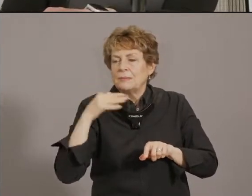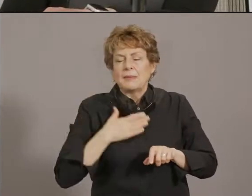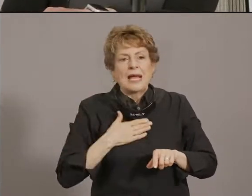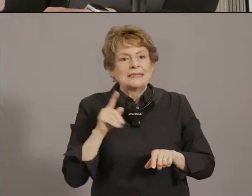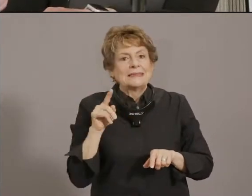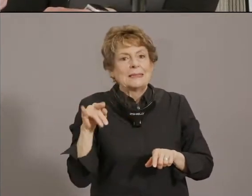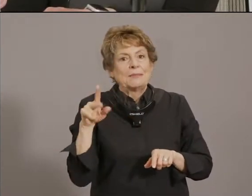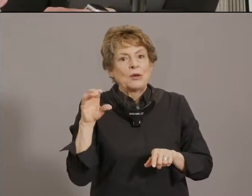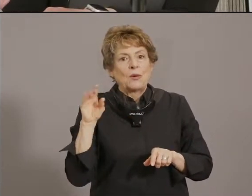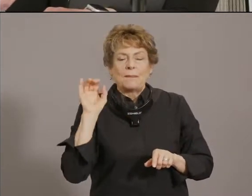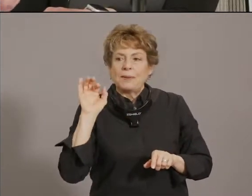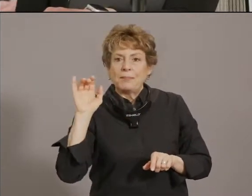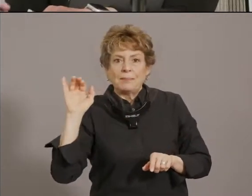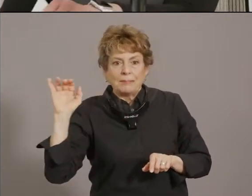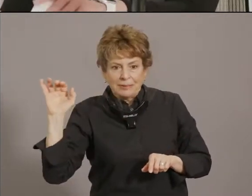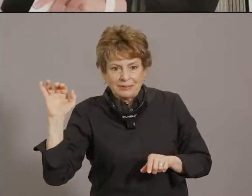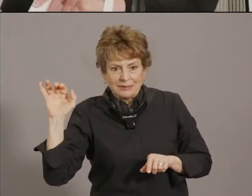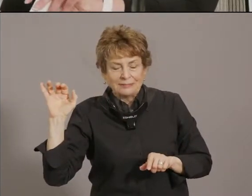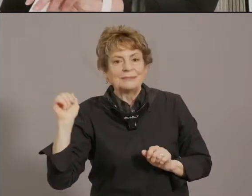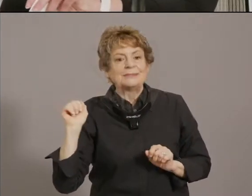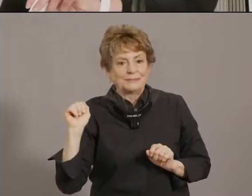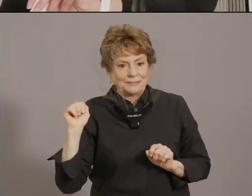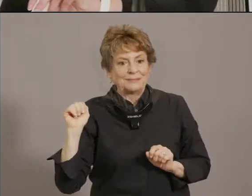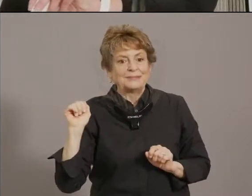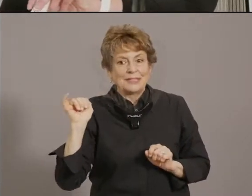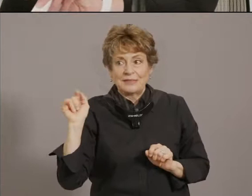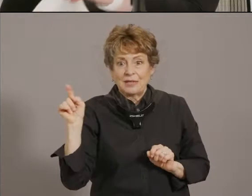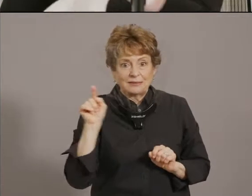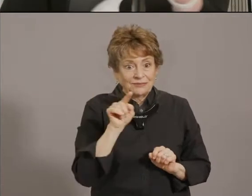you can see that in this